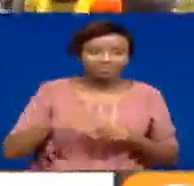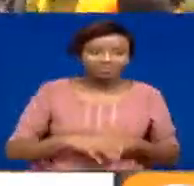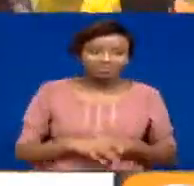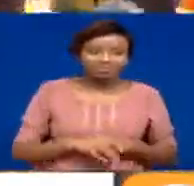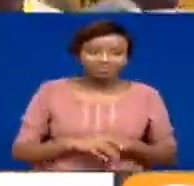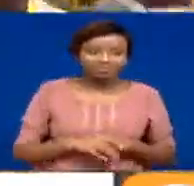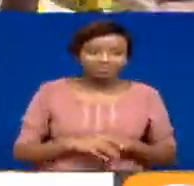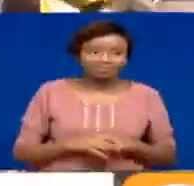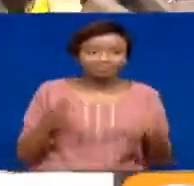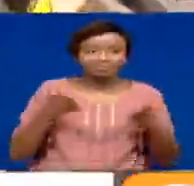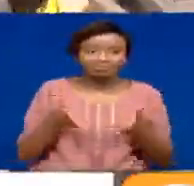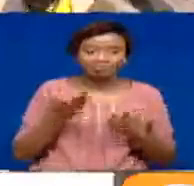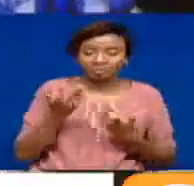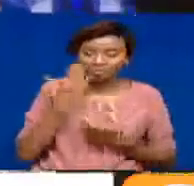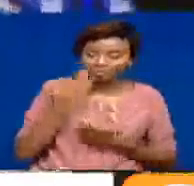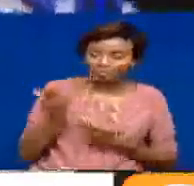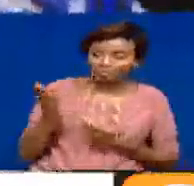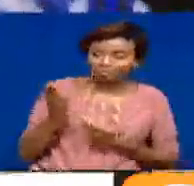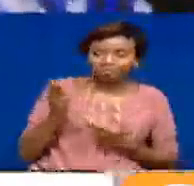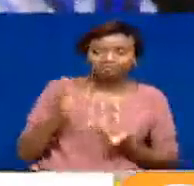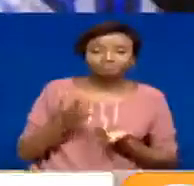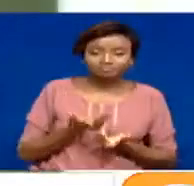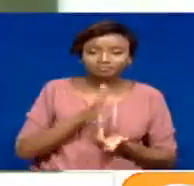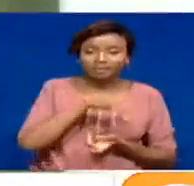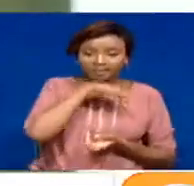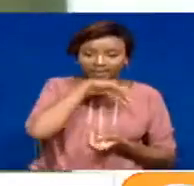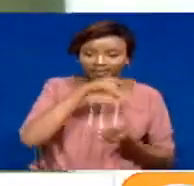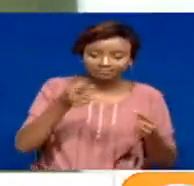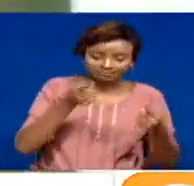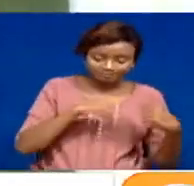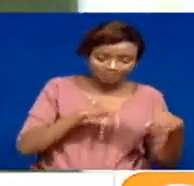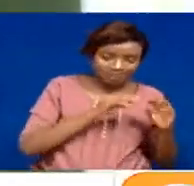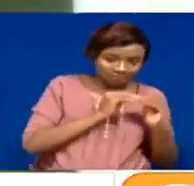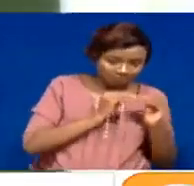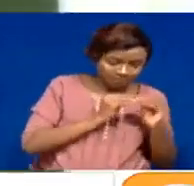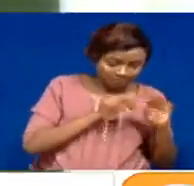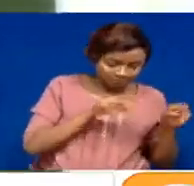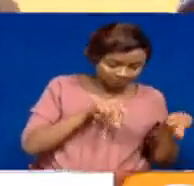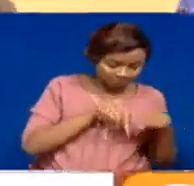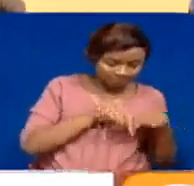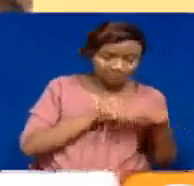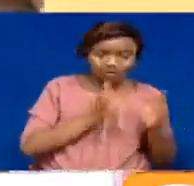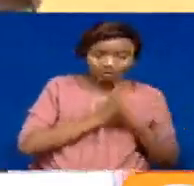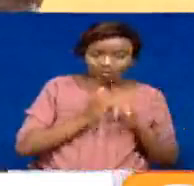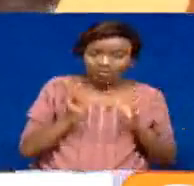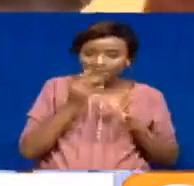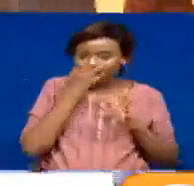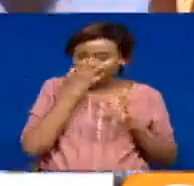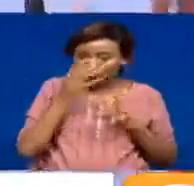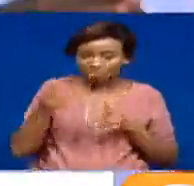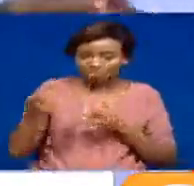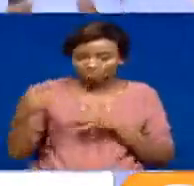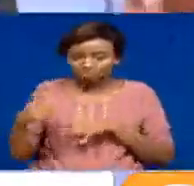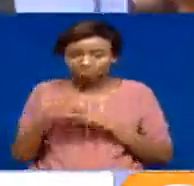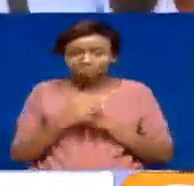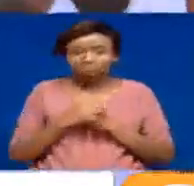it is back to the boardroom for the Azimio Lomoja presidential flag bearer, Raila Odinga, and his main challenger, Deputy President William Ruto